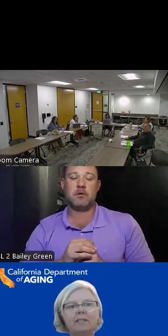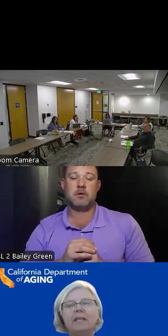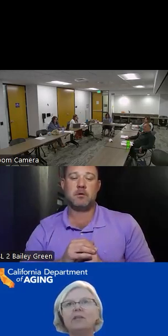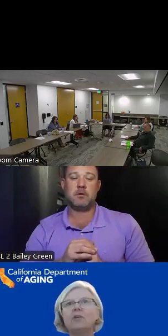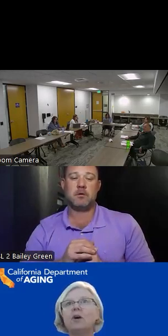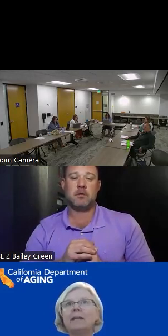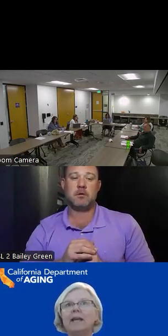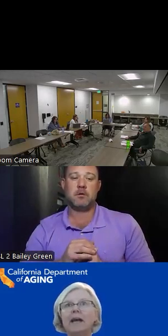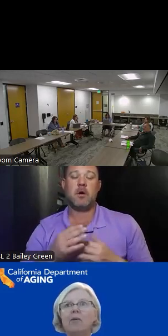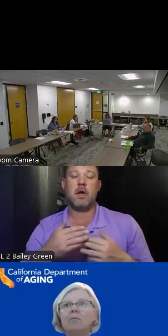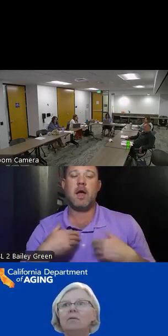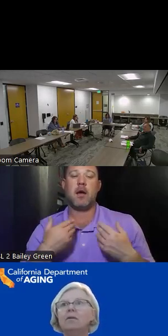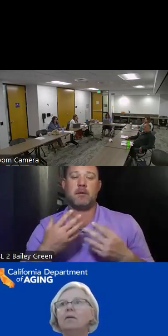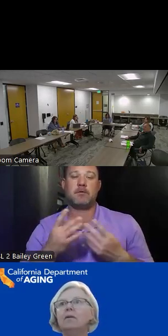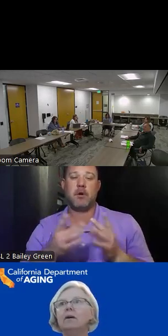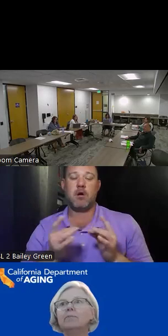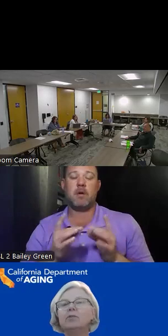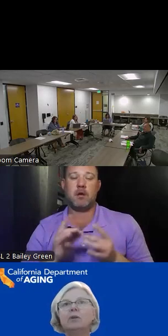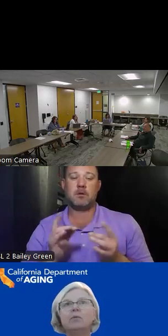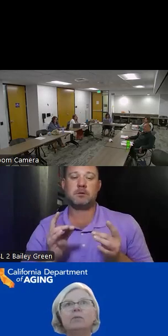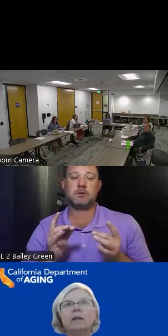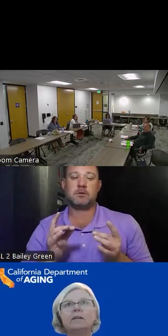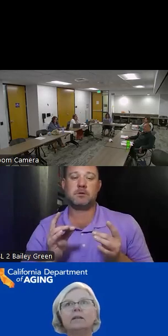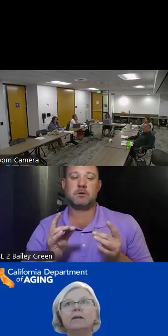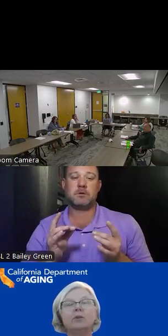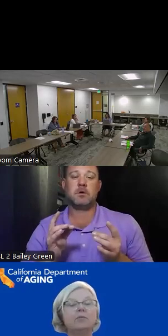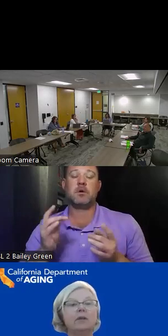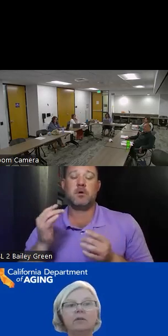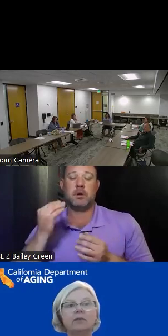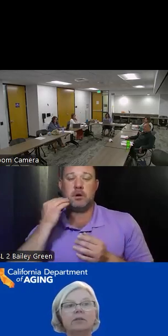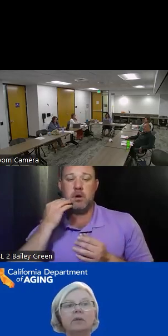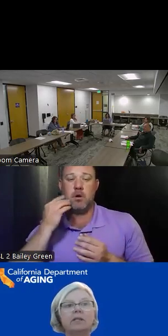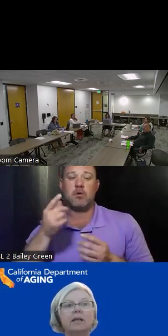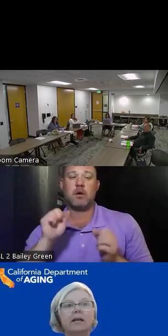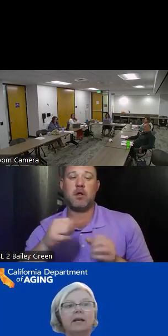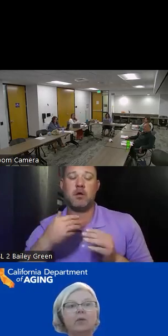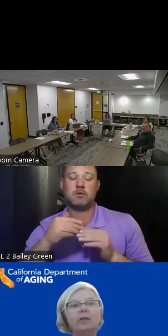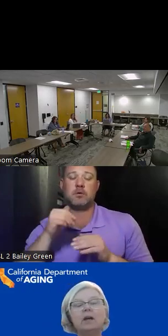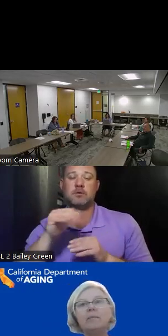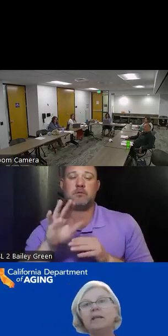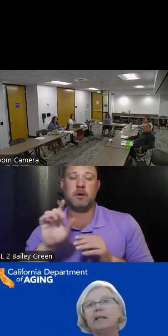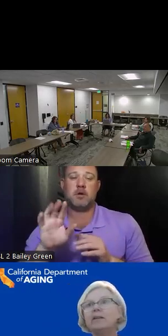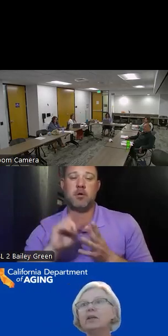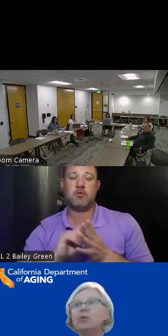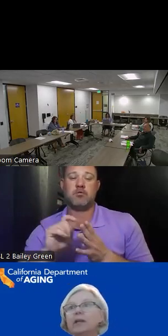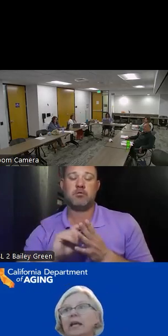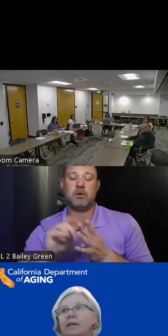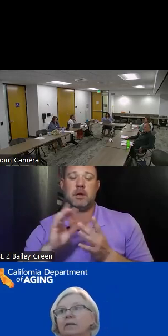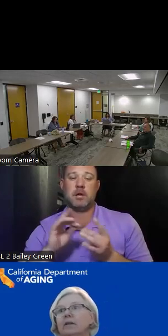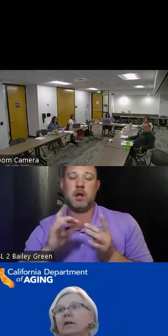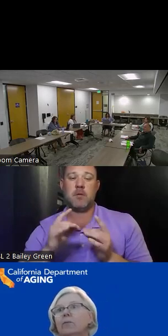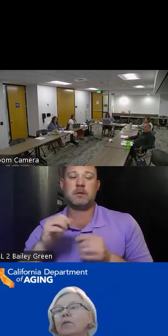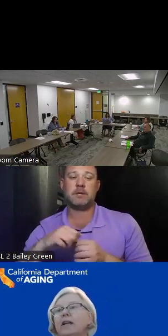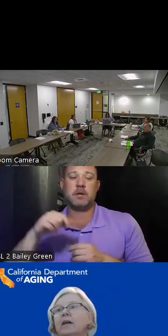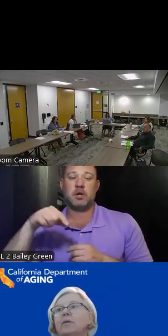So happy to take your comment now. Do know that you can also submit a written comment in the